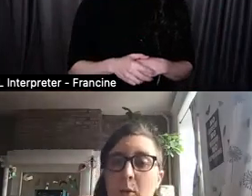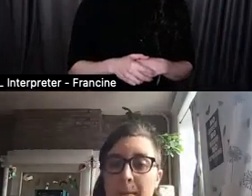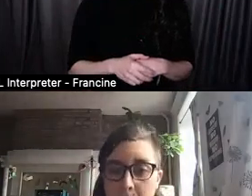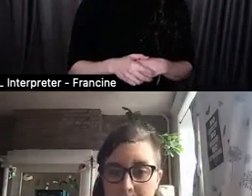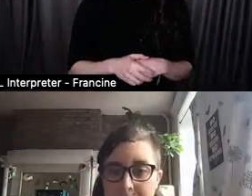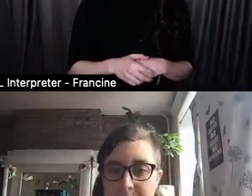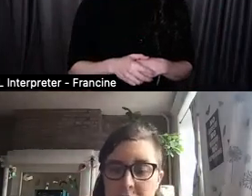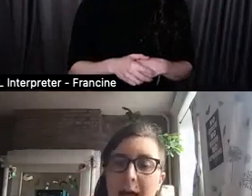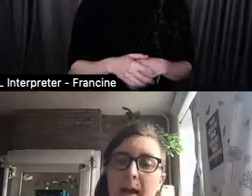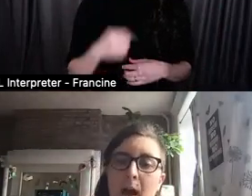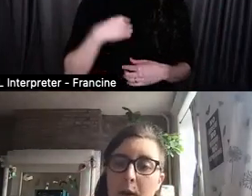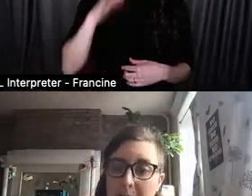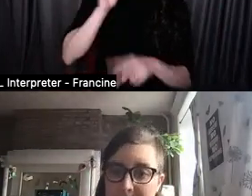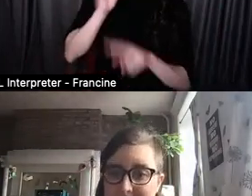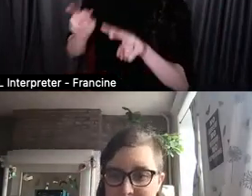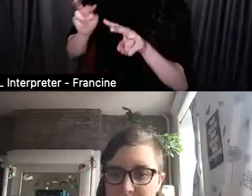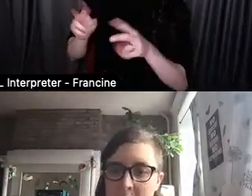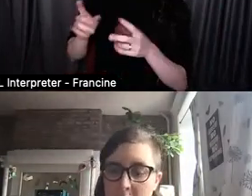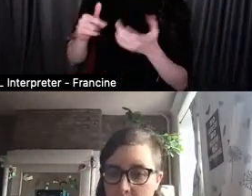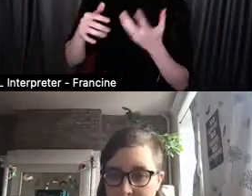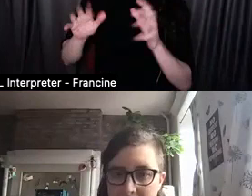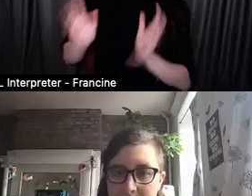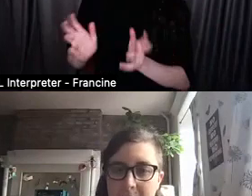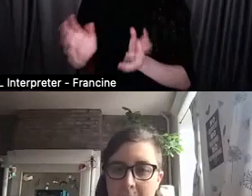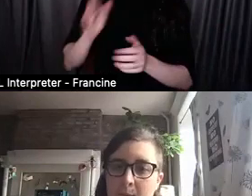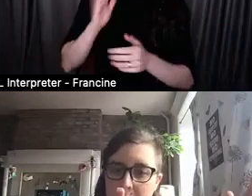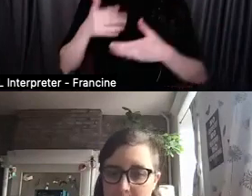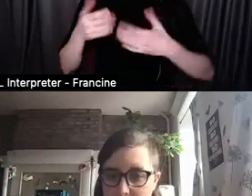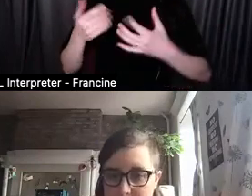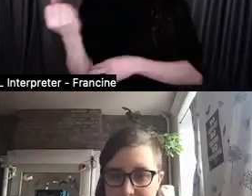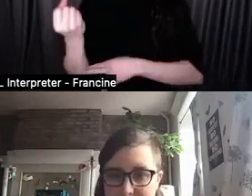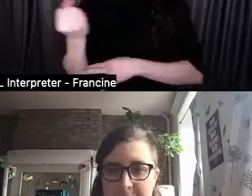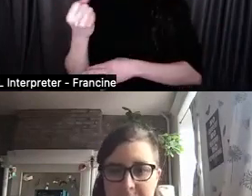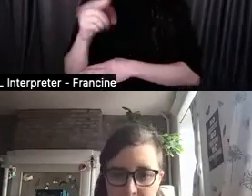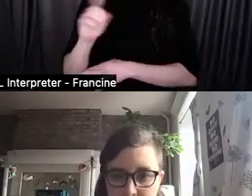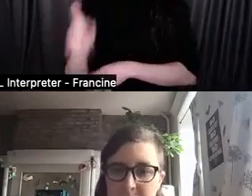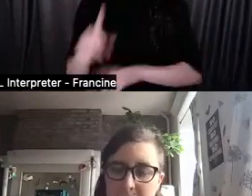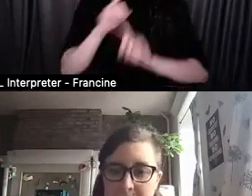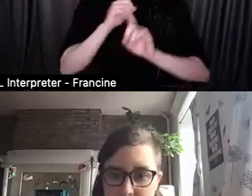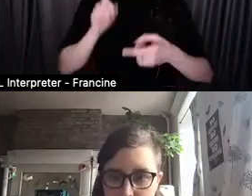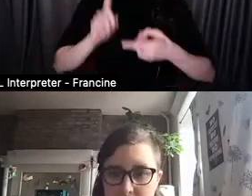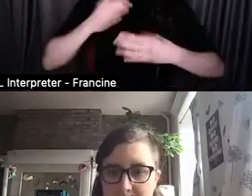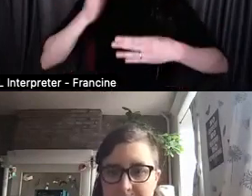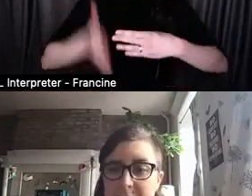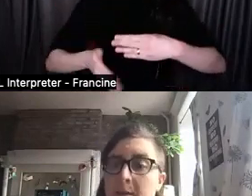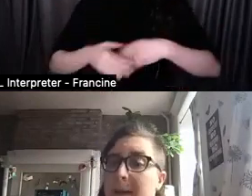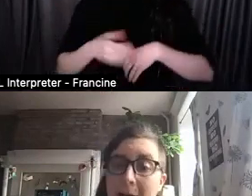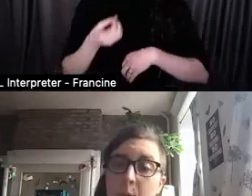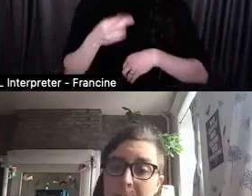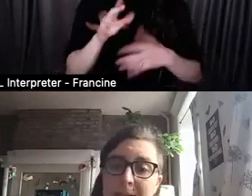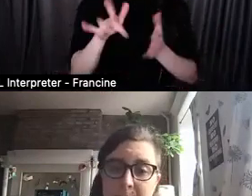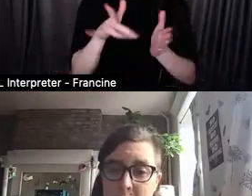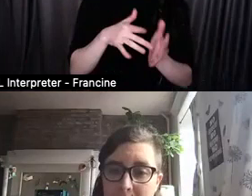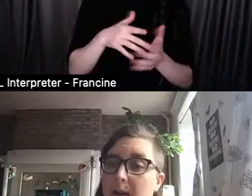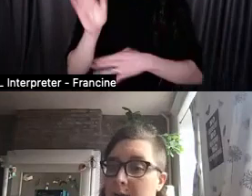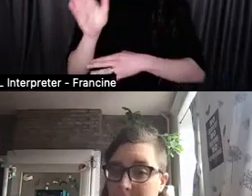I will be moderating the chat. We are going to be saving Q&A for some designated Q&A periods throughout the presentation, but I will